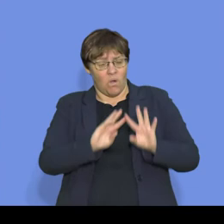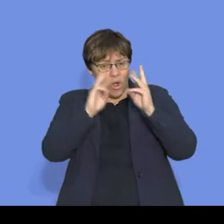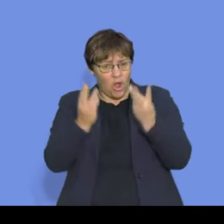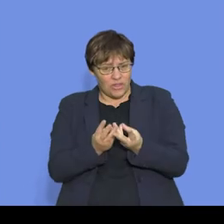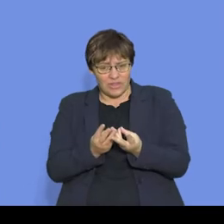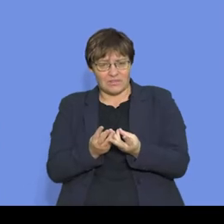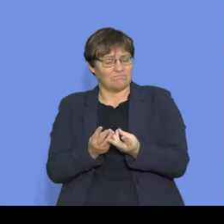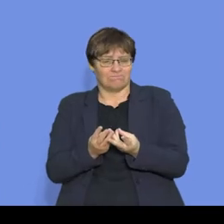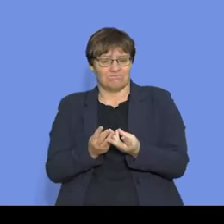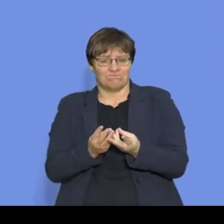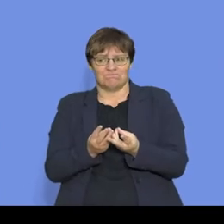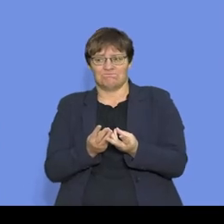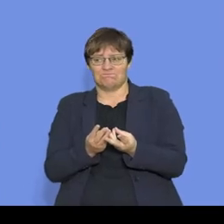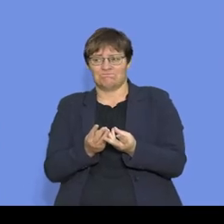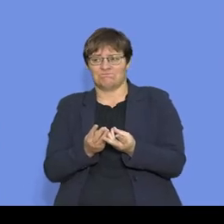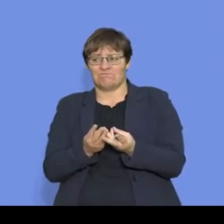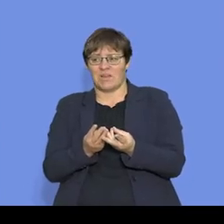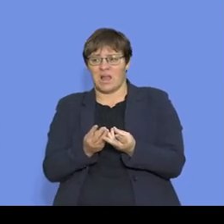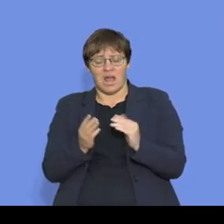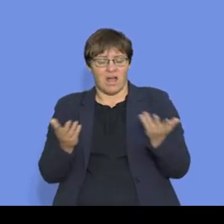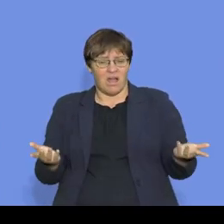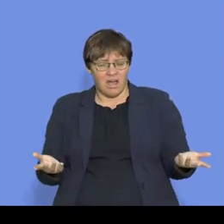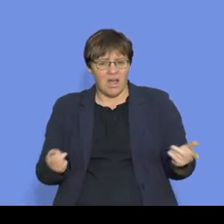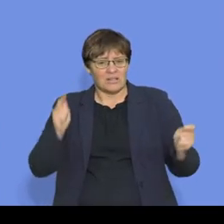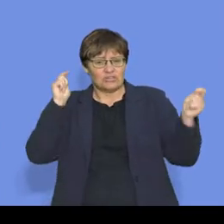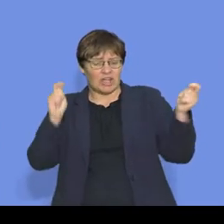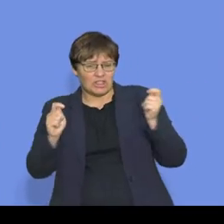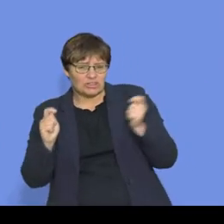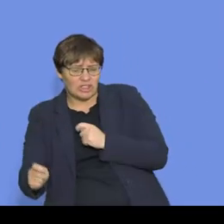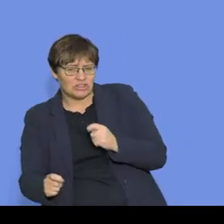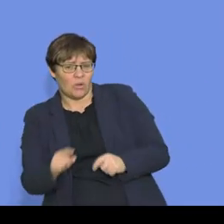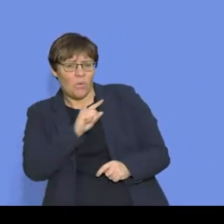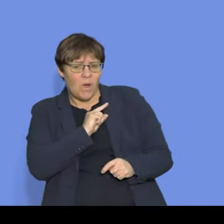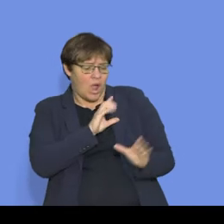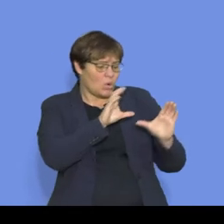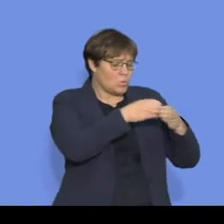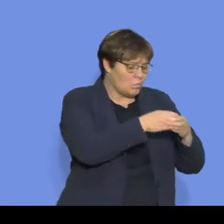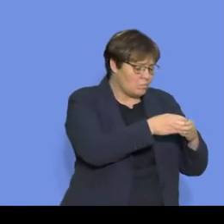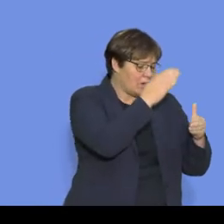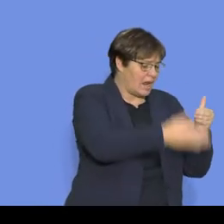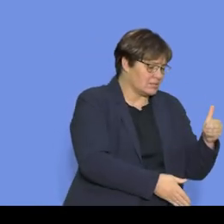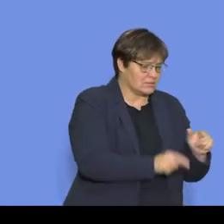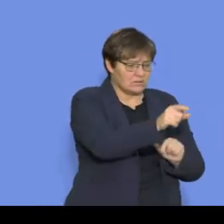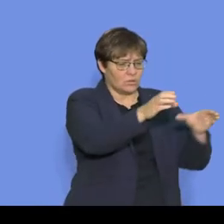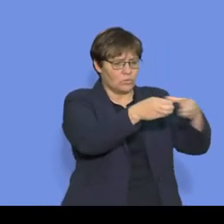extinctions reduce the biodiversity by killing off groups of species.